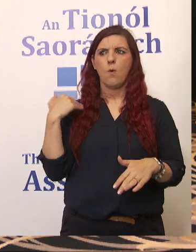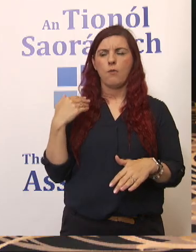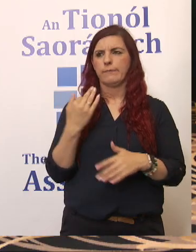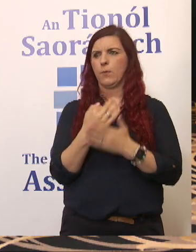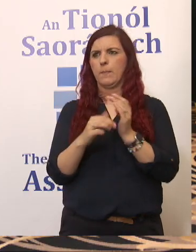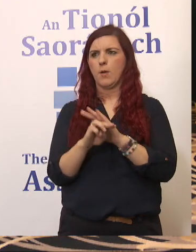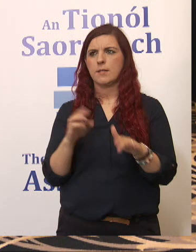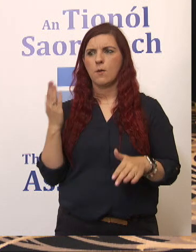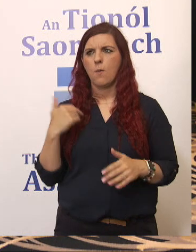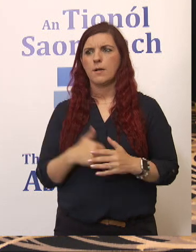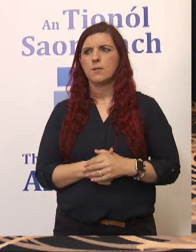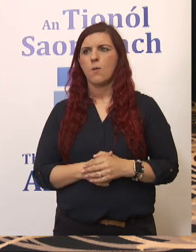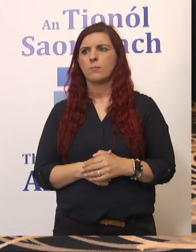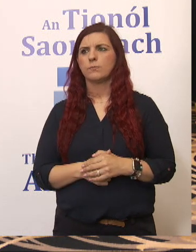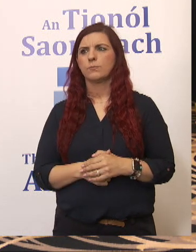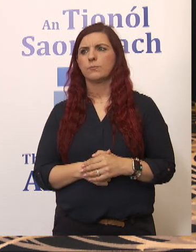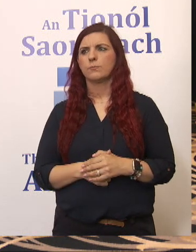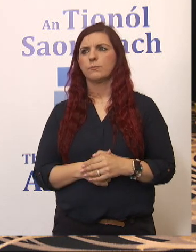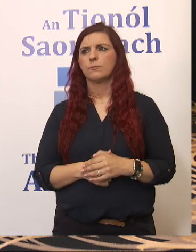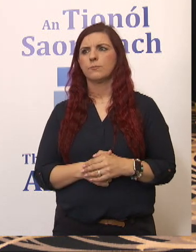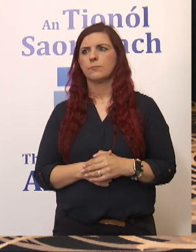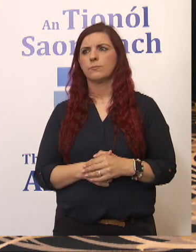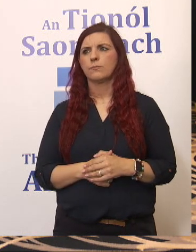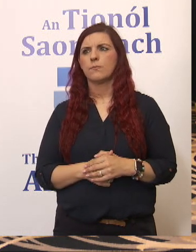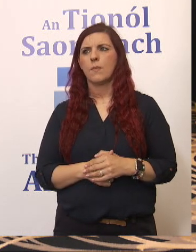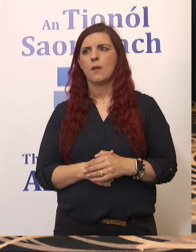stage. And we spoke about